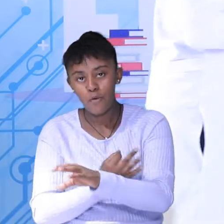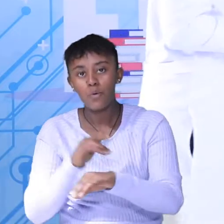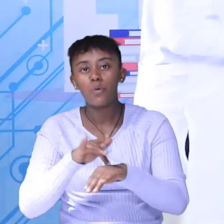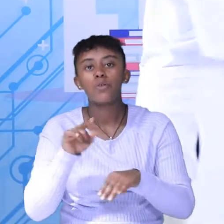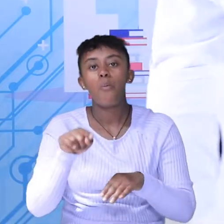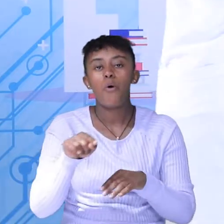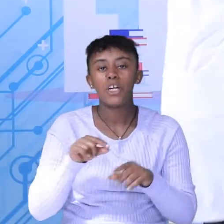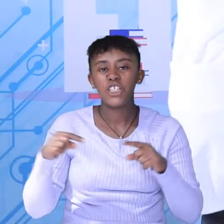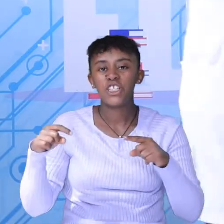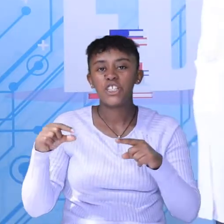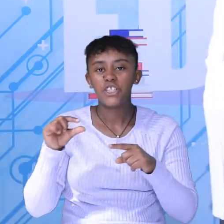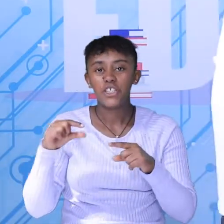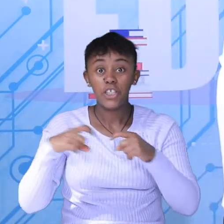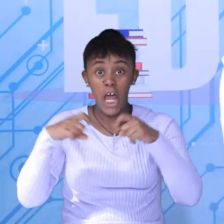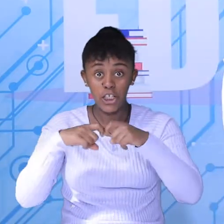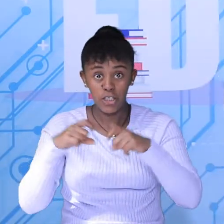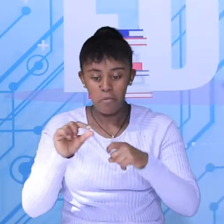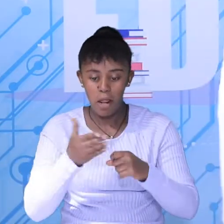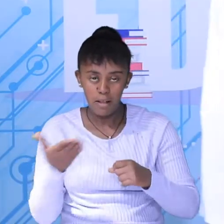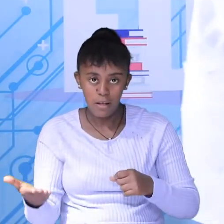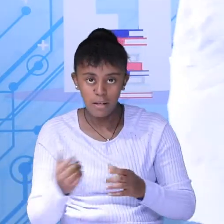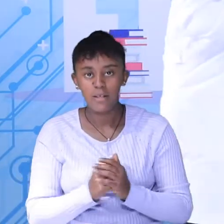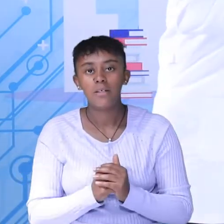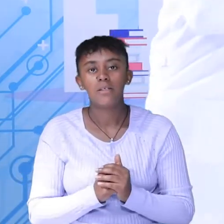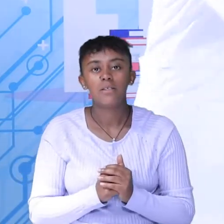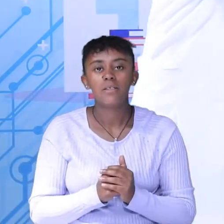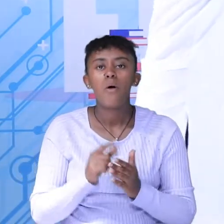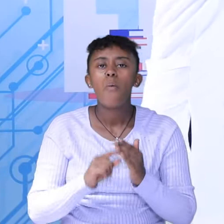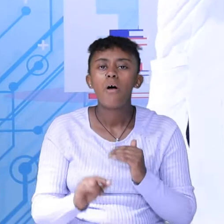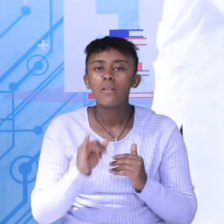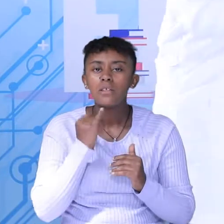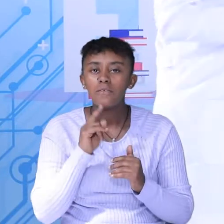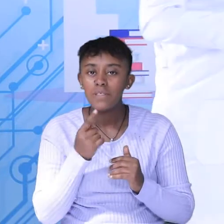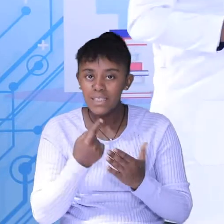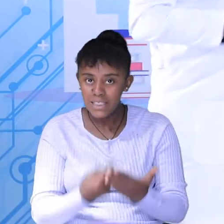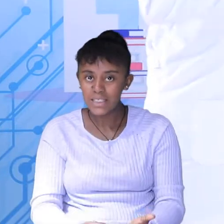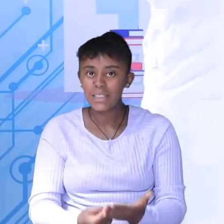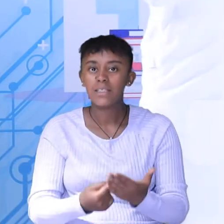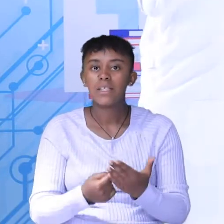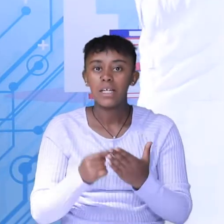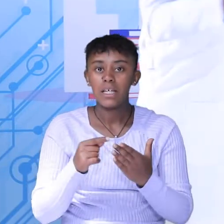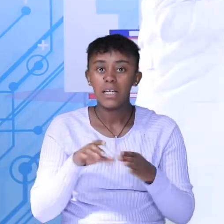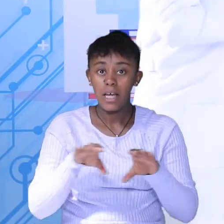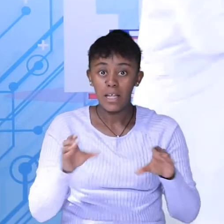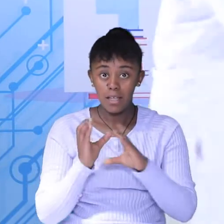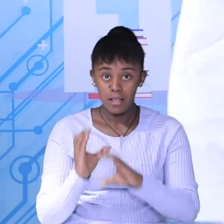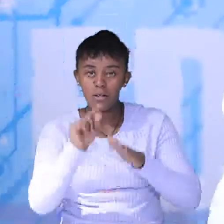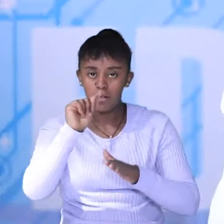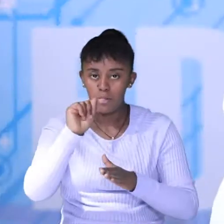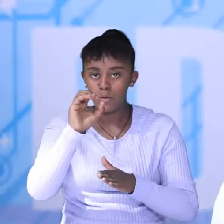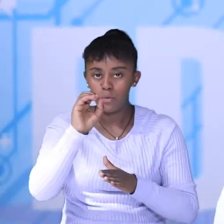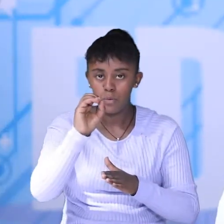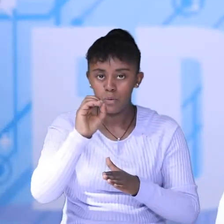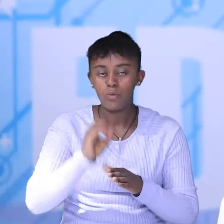point charged particle. And now what if this current carrying conductor is oriented as